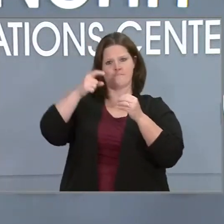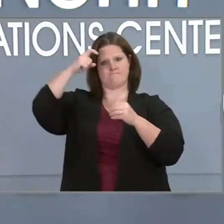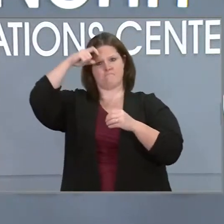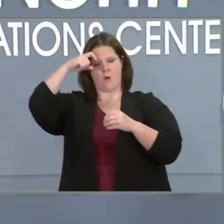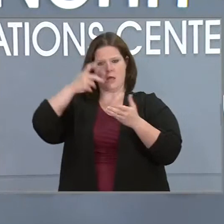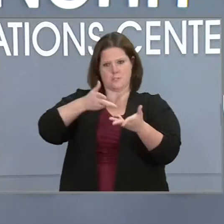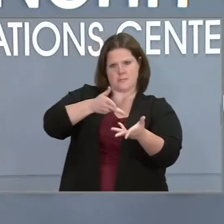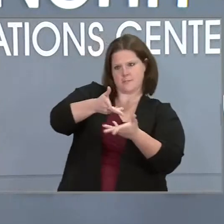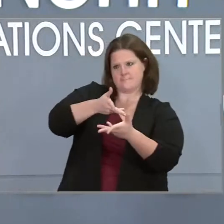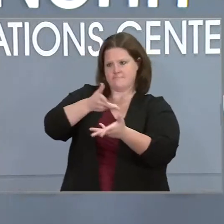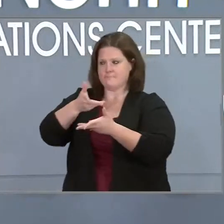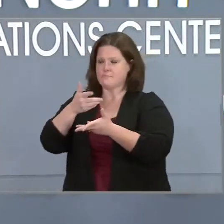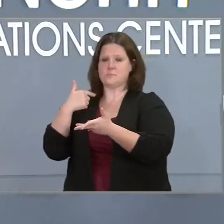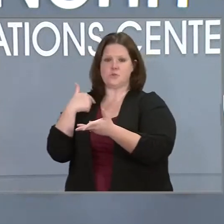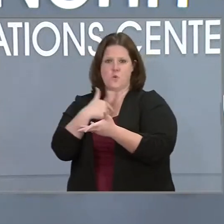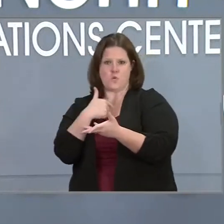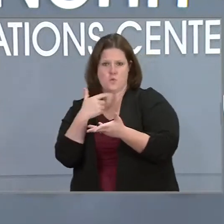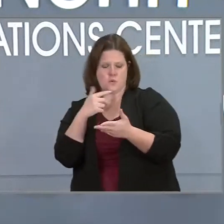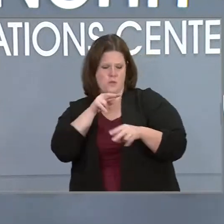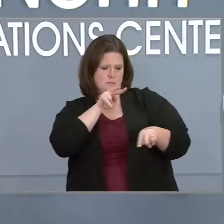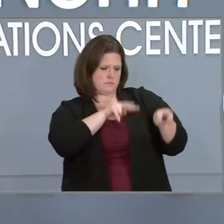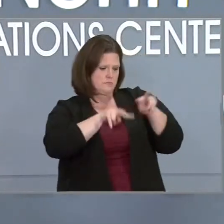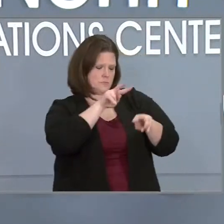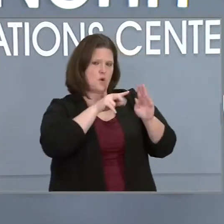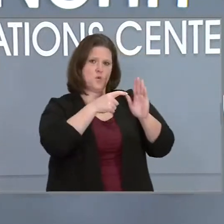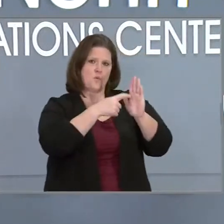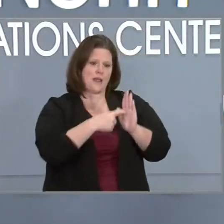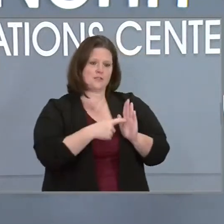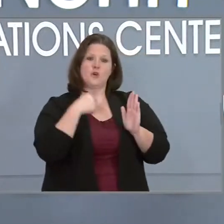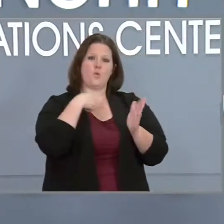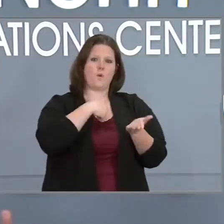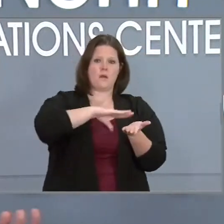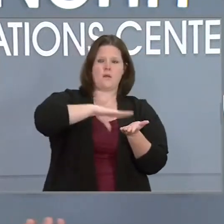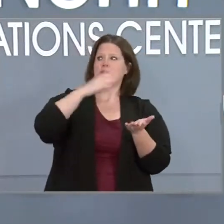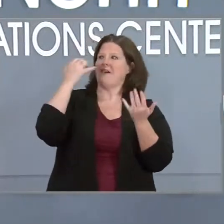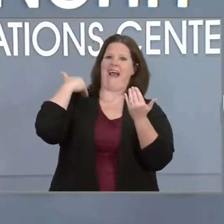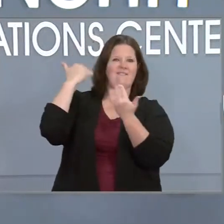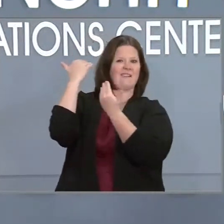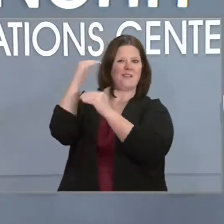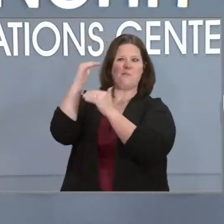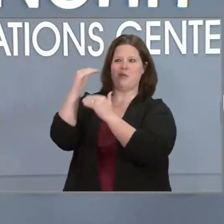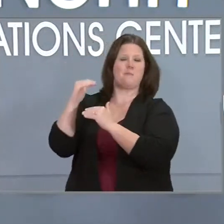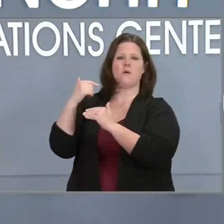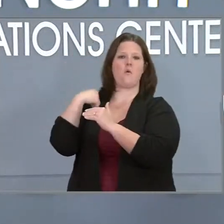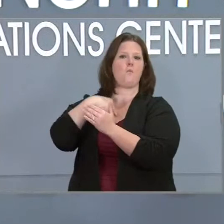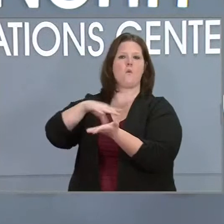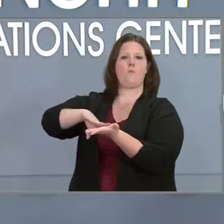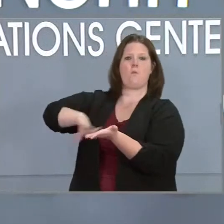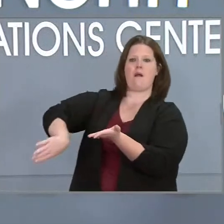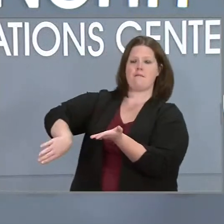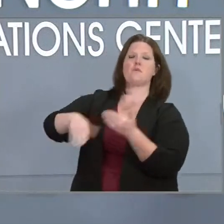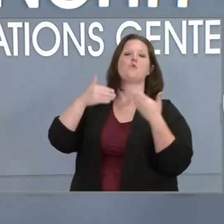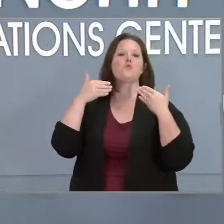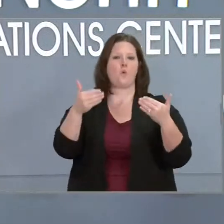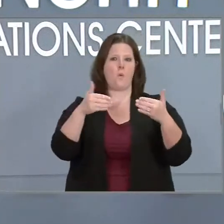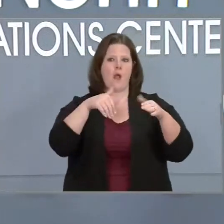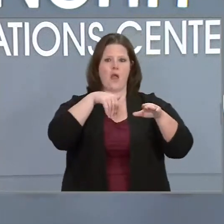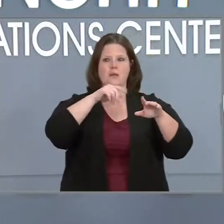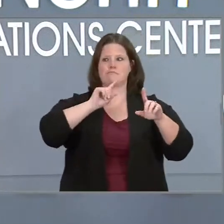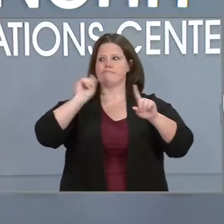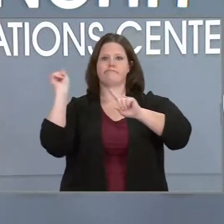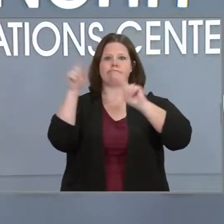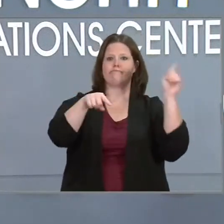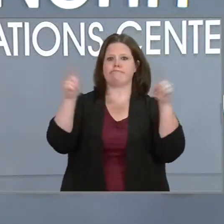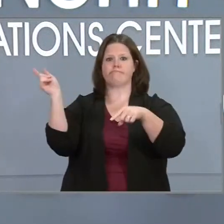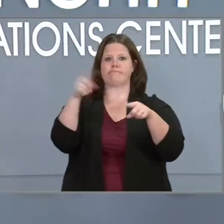like waiving regulations to get more vaccinations out, to move monoclonal antibodies in different places